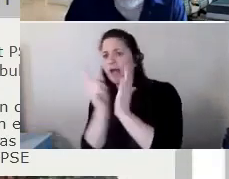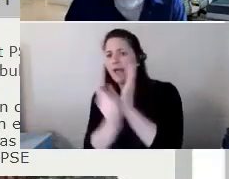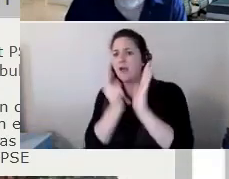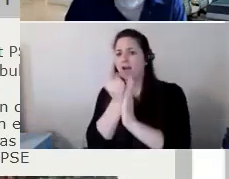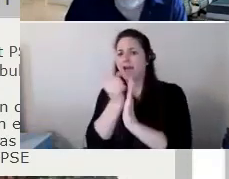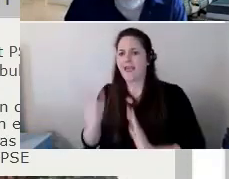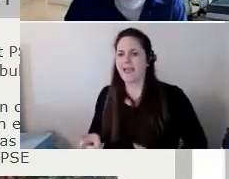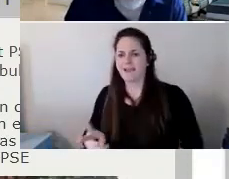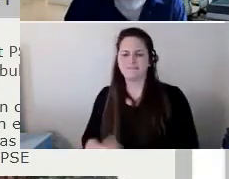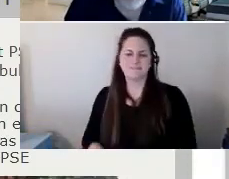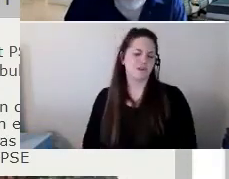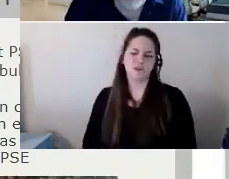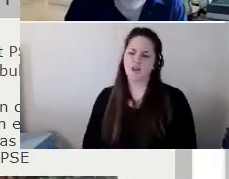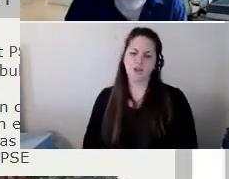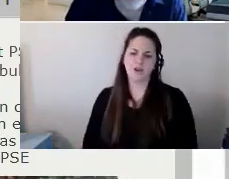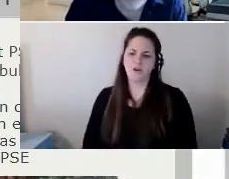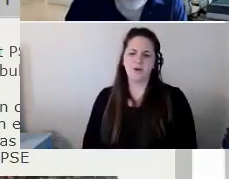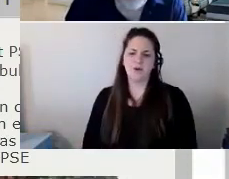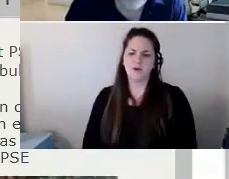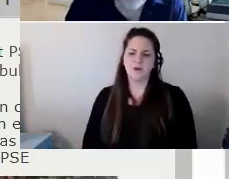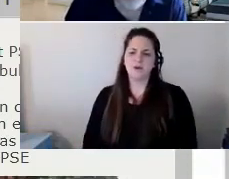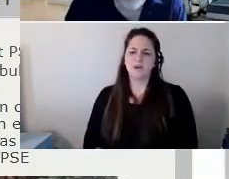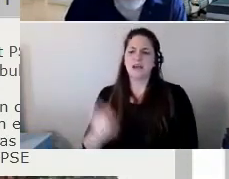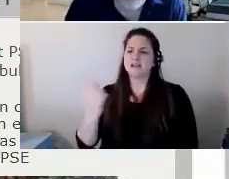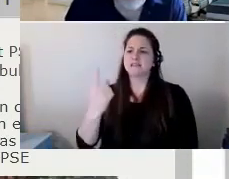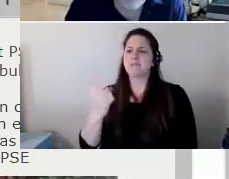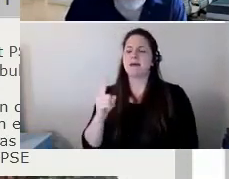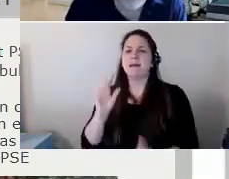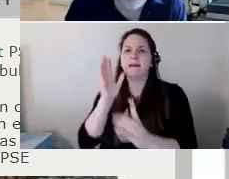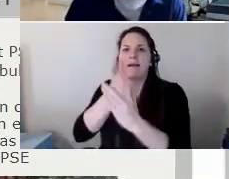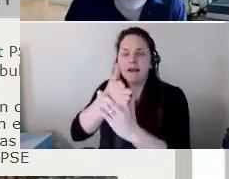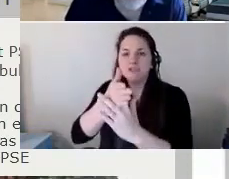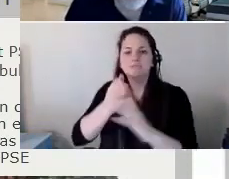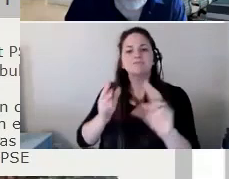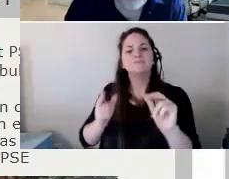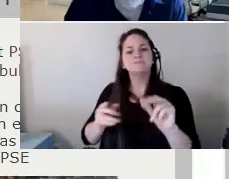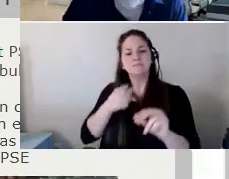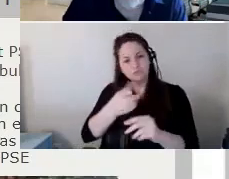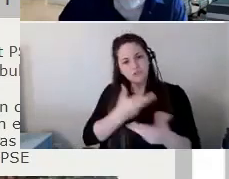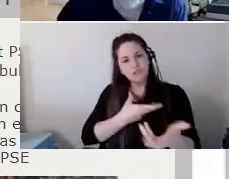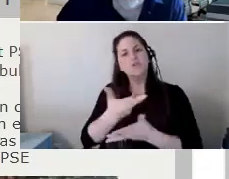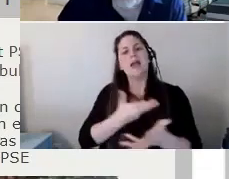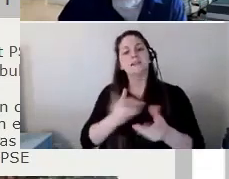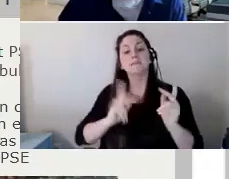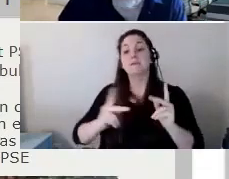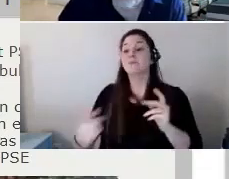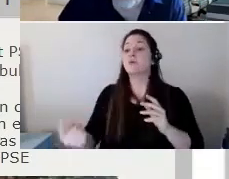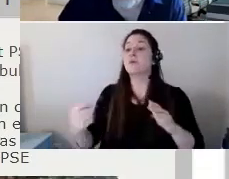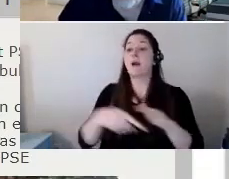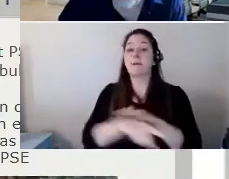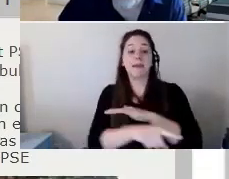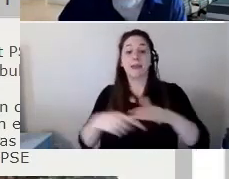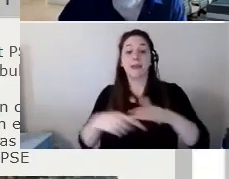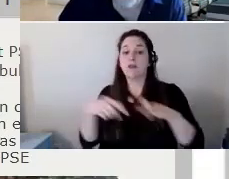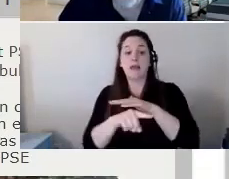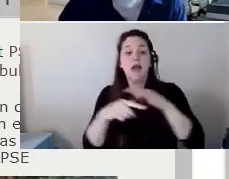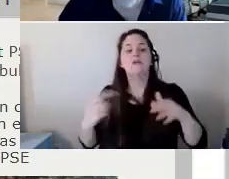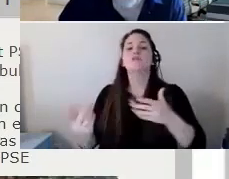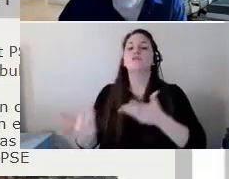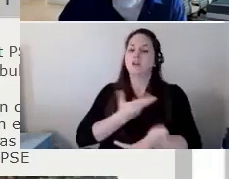half, and that someone catches them midstream. You're interacting with people who come in, and we hope actually by